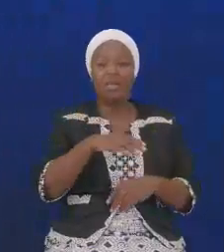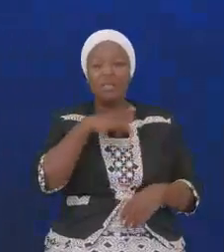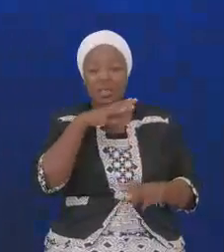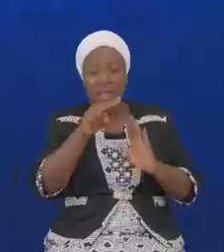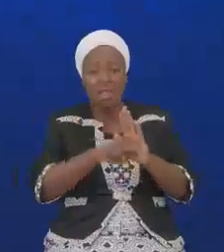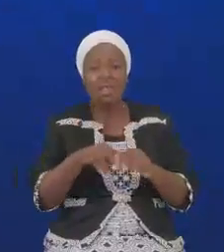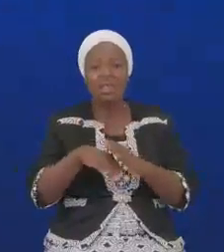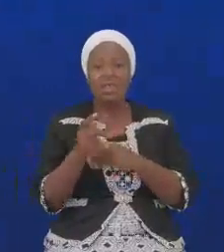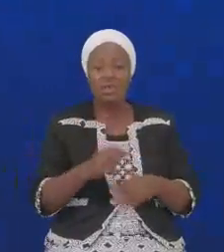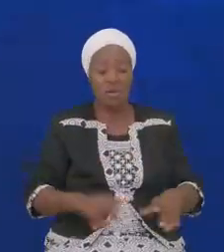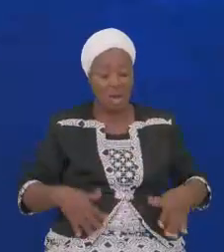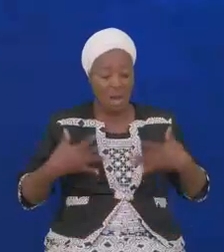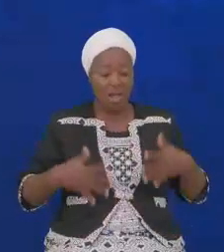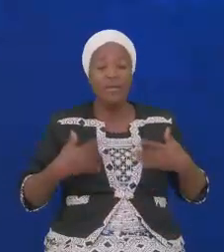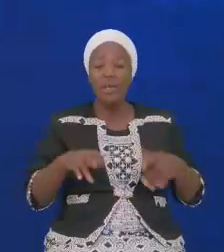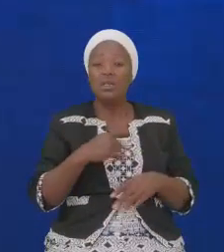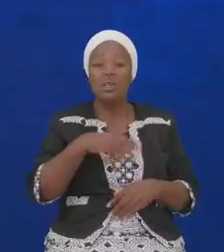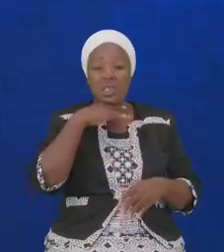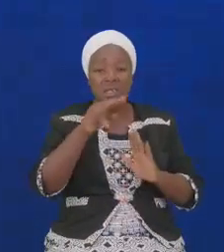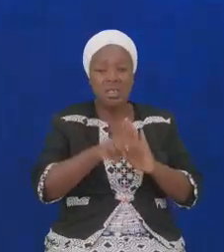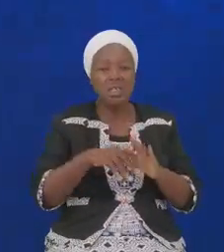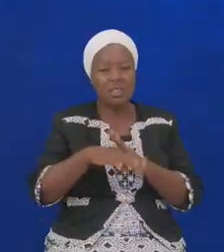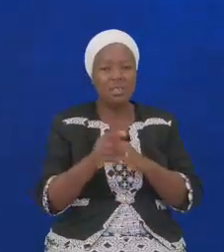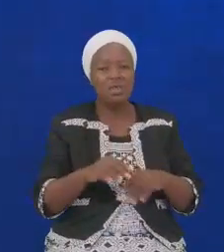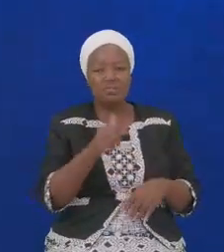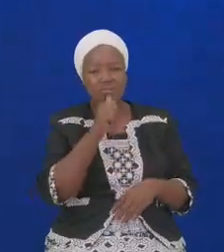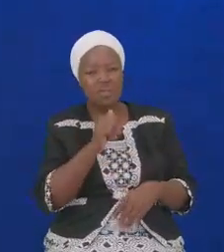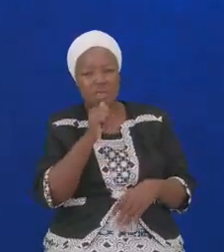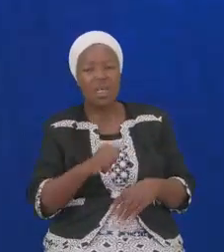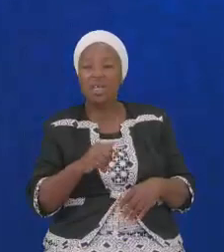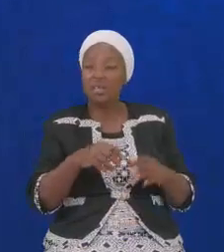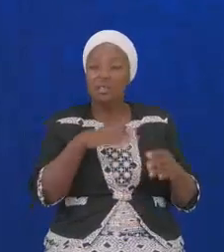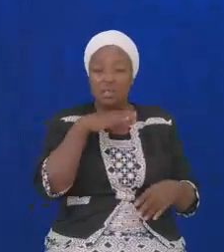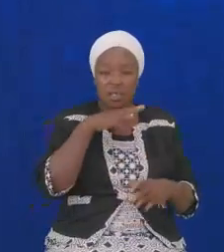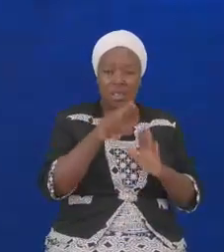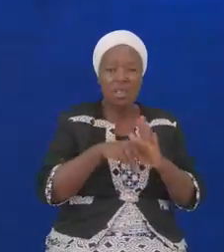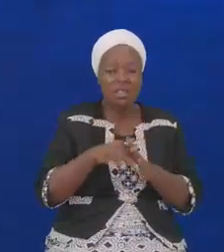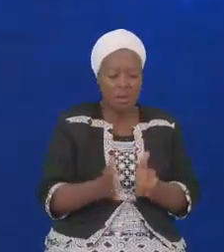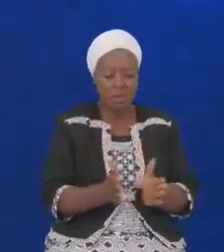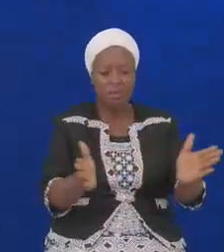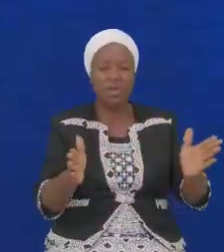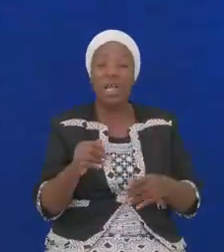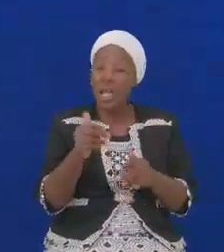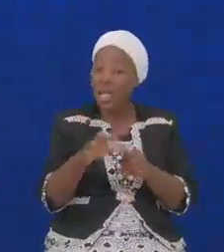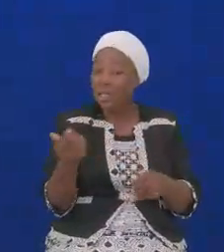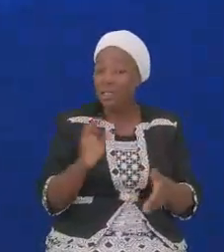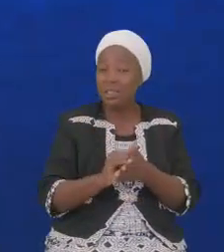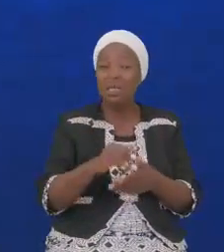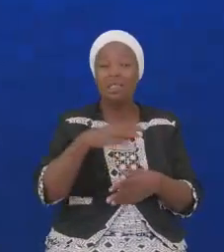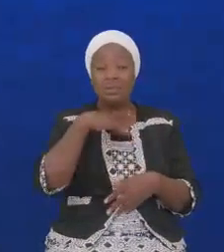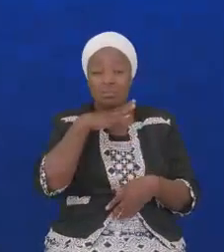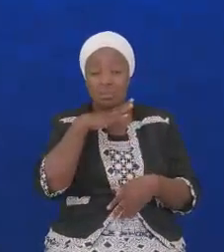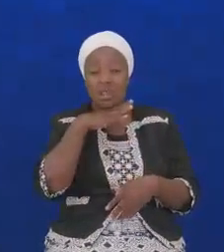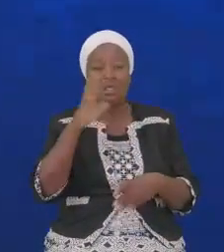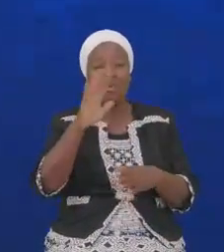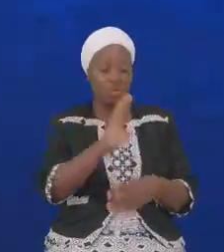defilement in your lifestyle, defilement in the secret, defilement in the public. Anything that defiles your